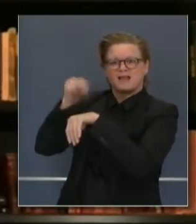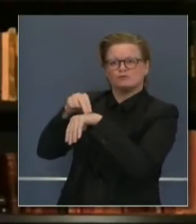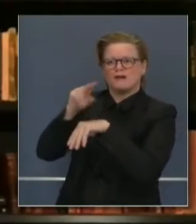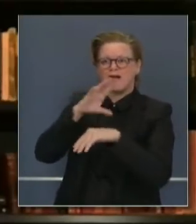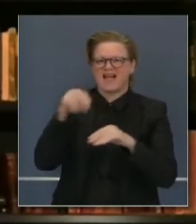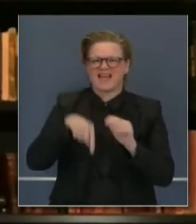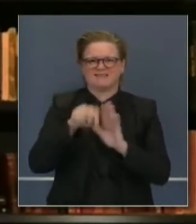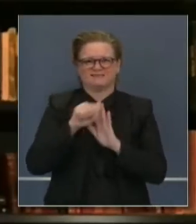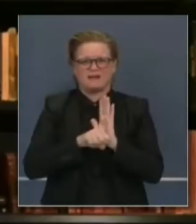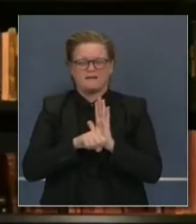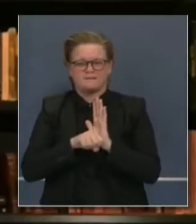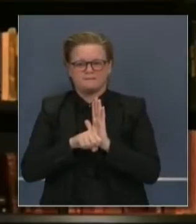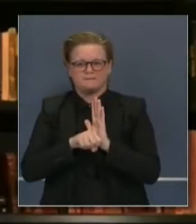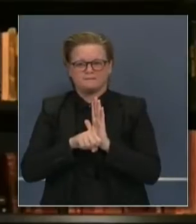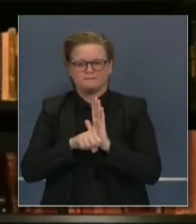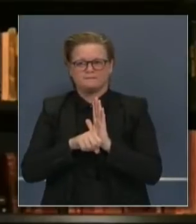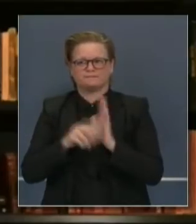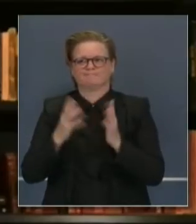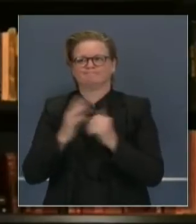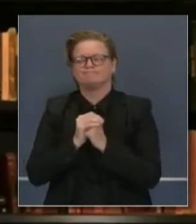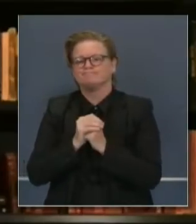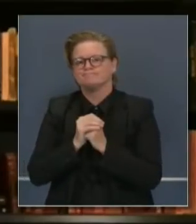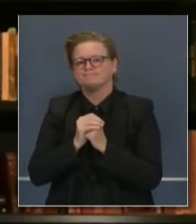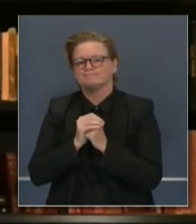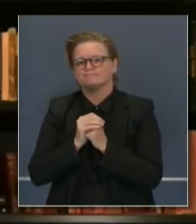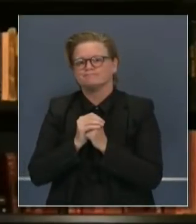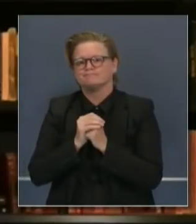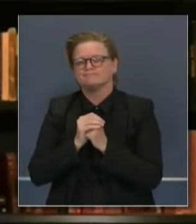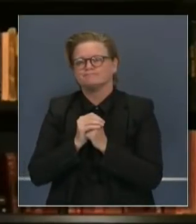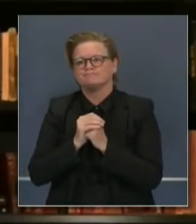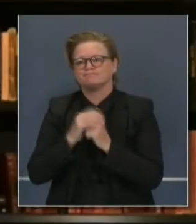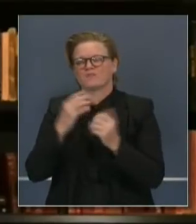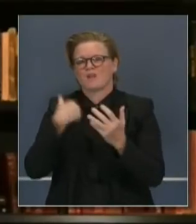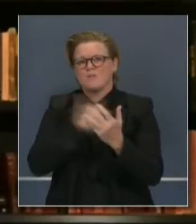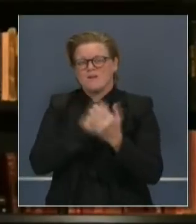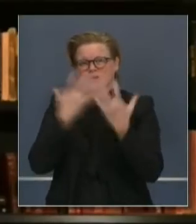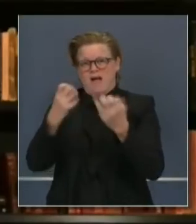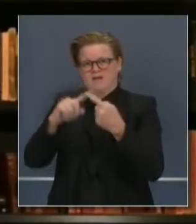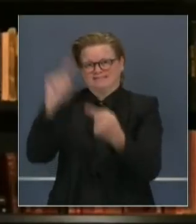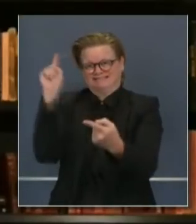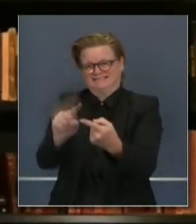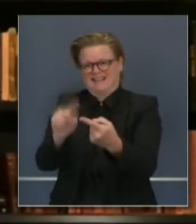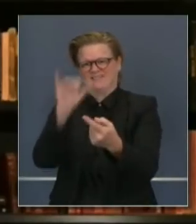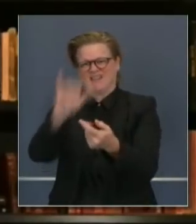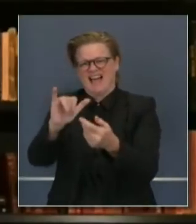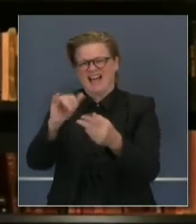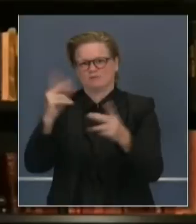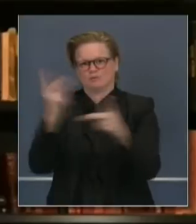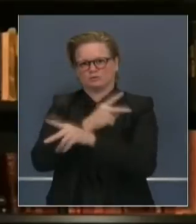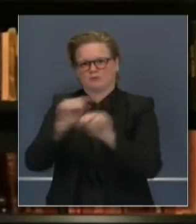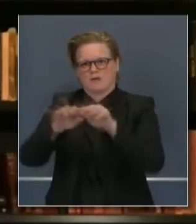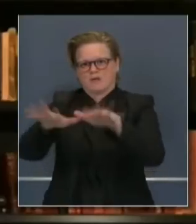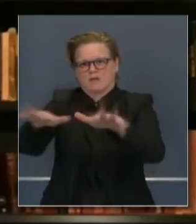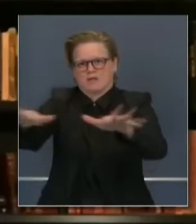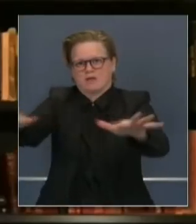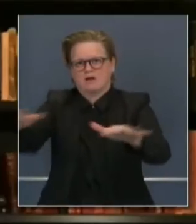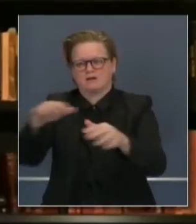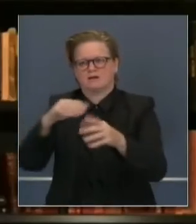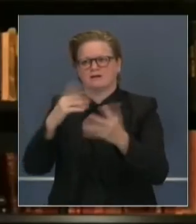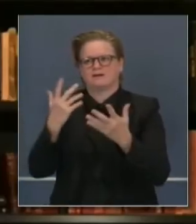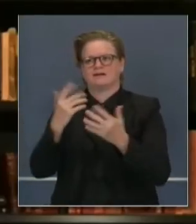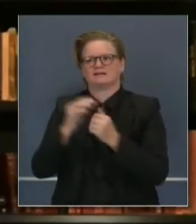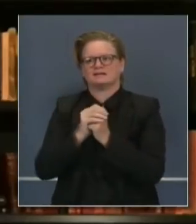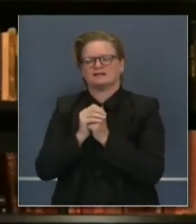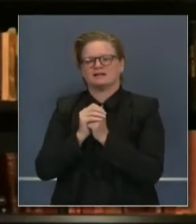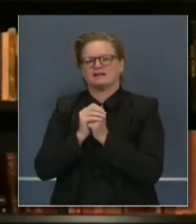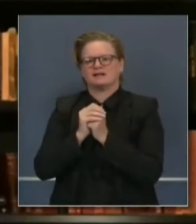But the bottom line, John, is we want to mitigate mixing, period, full stop. We want to diminish the amount of mixing, and we really